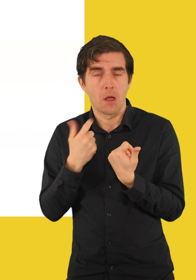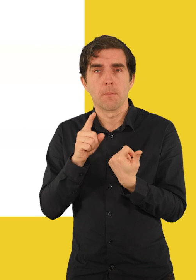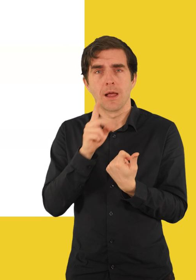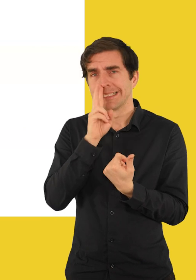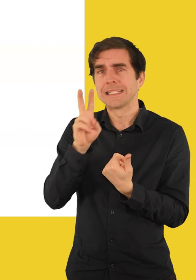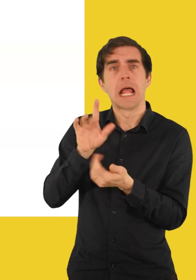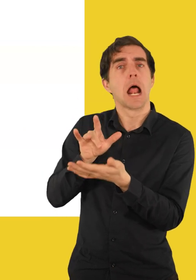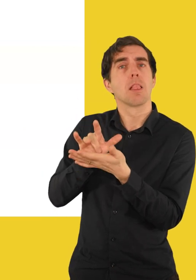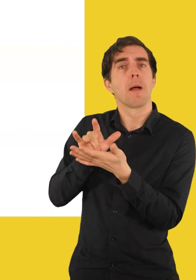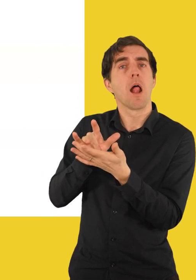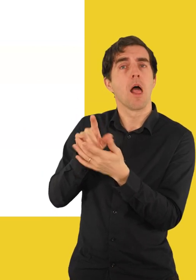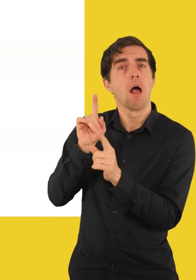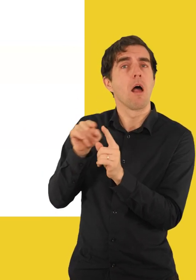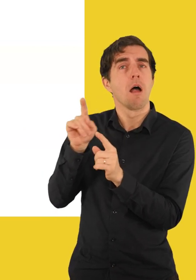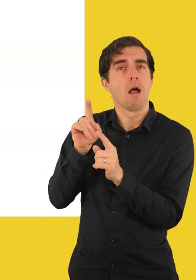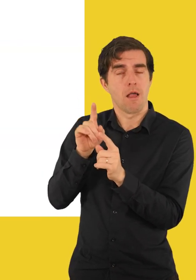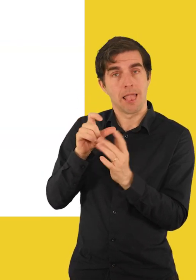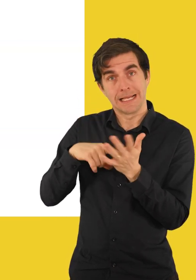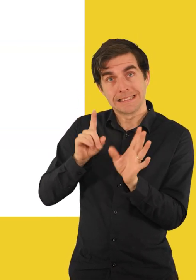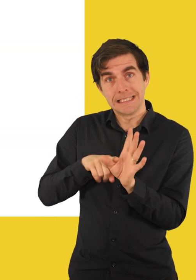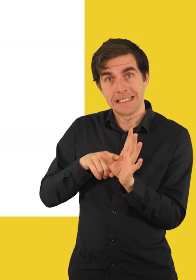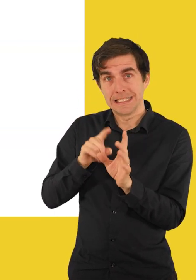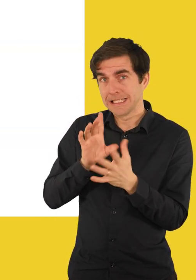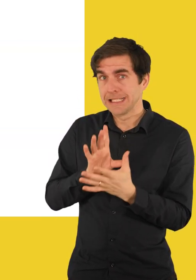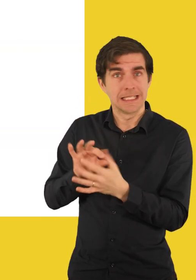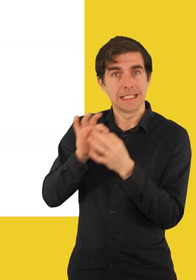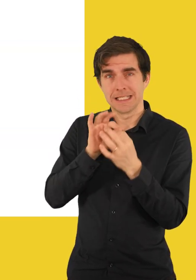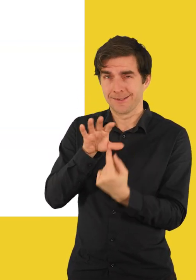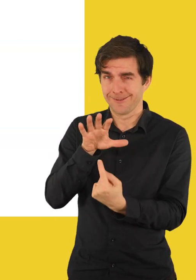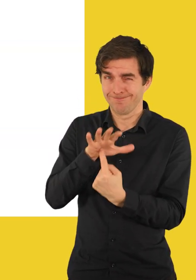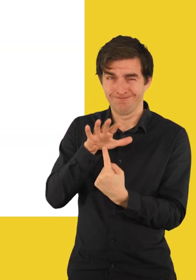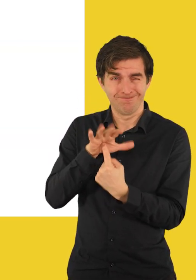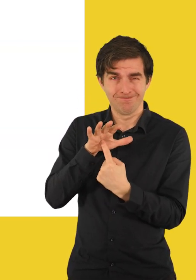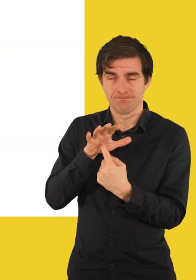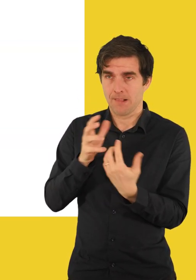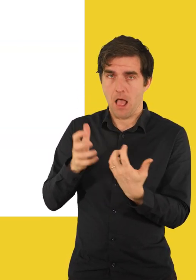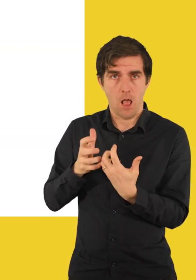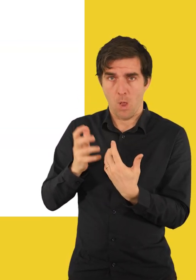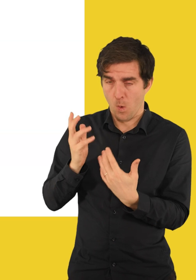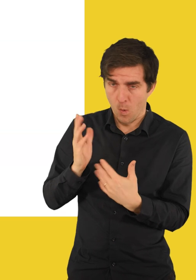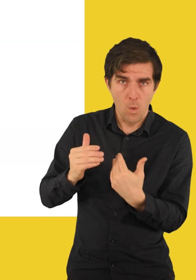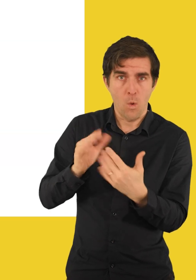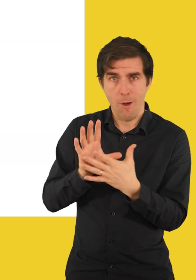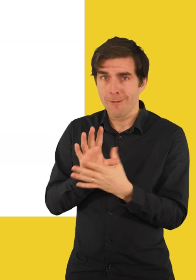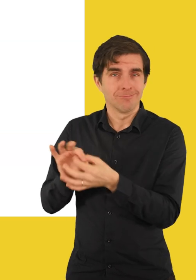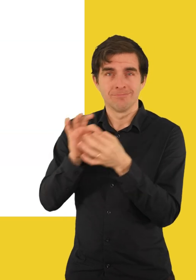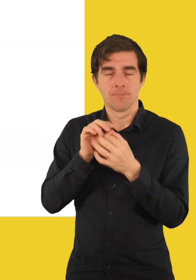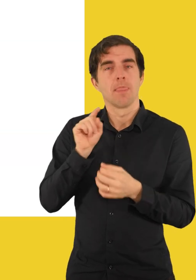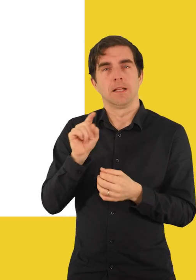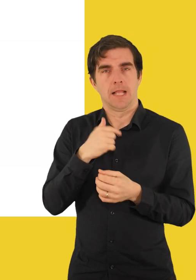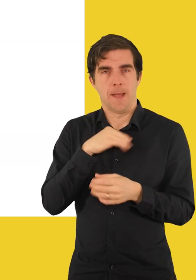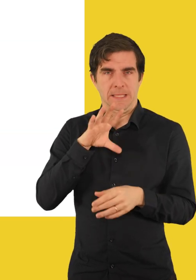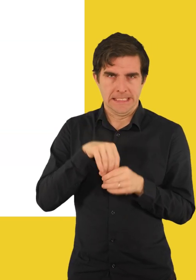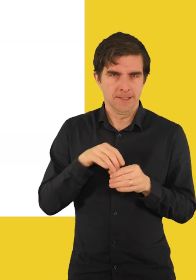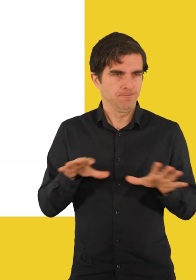in the middle you see together with the city. That's a great priority in this agenda, and that's